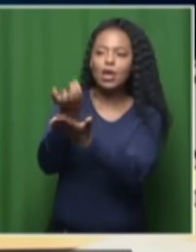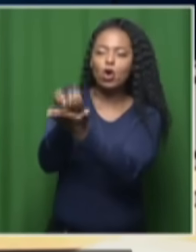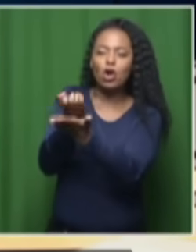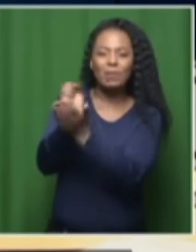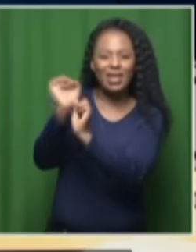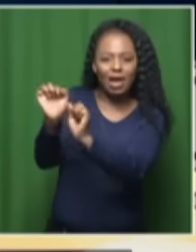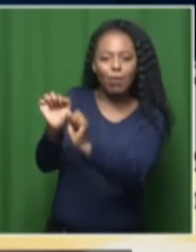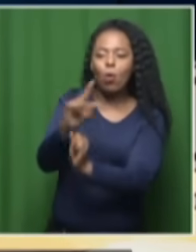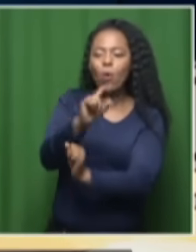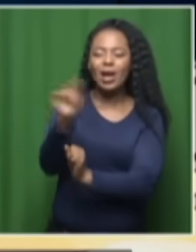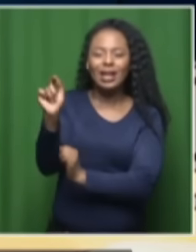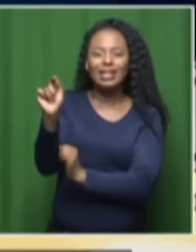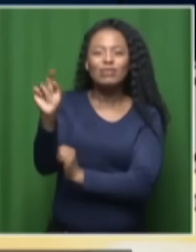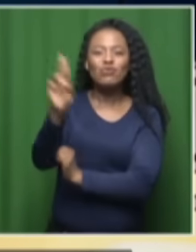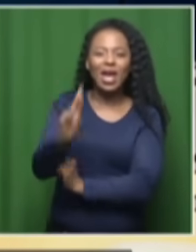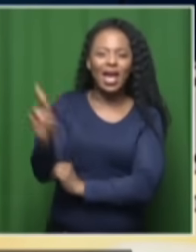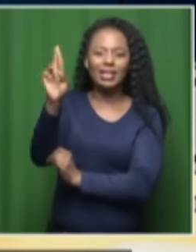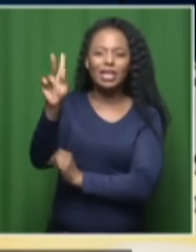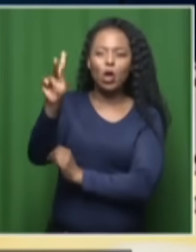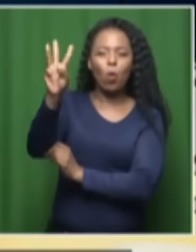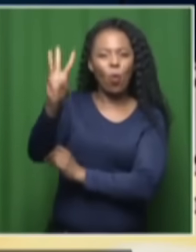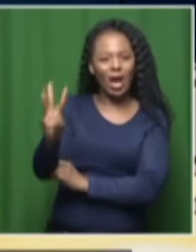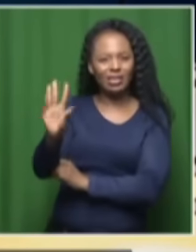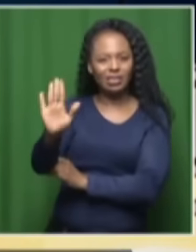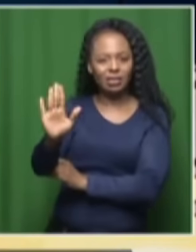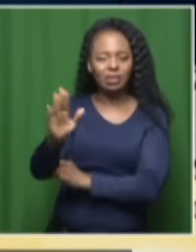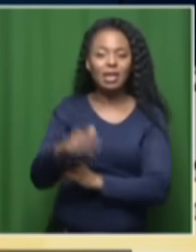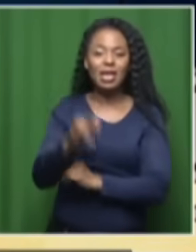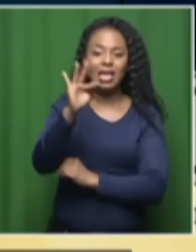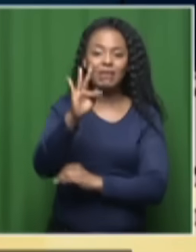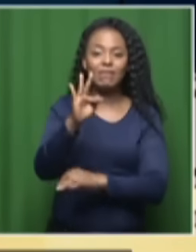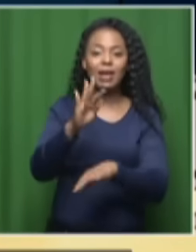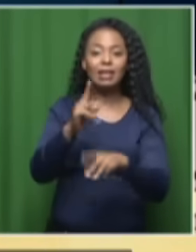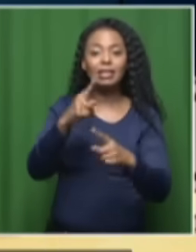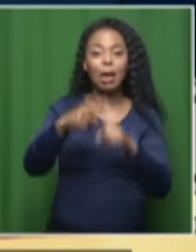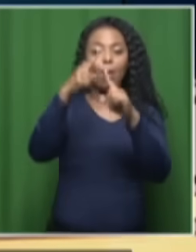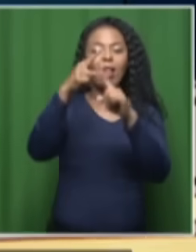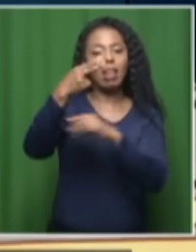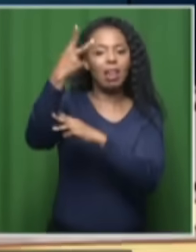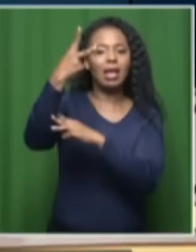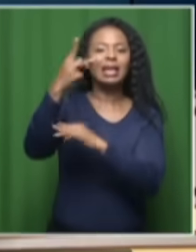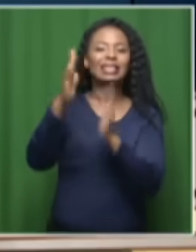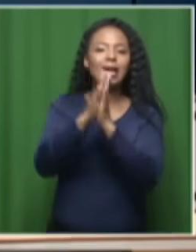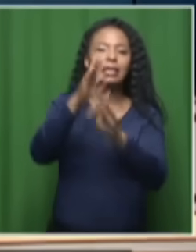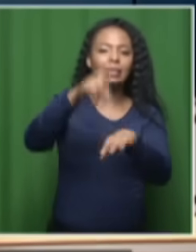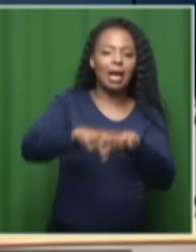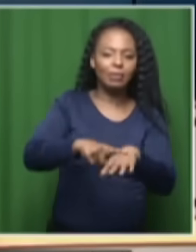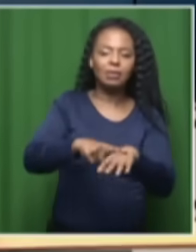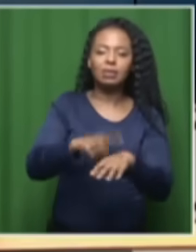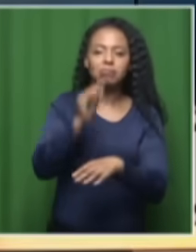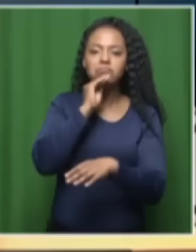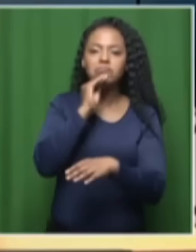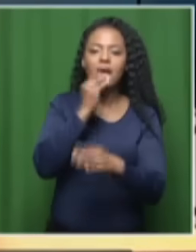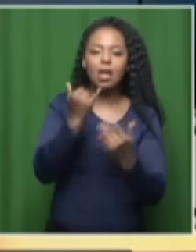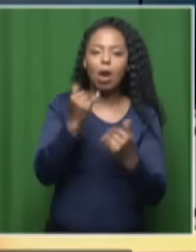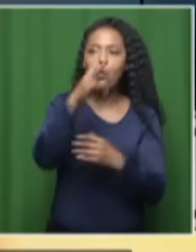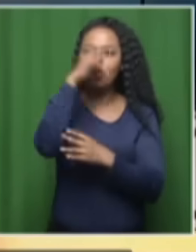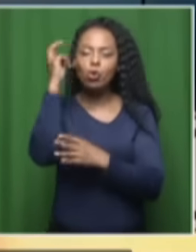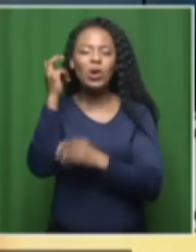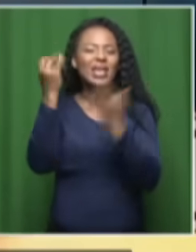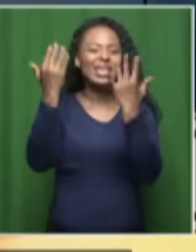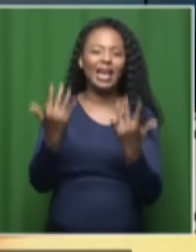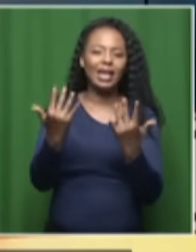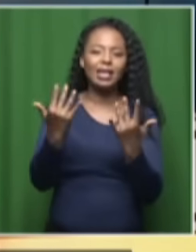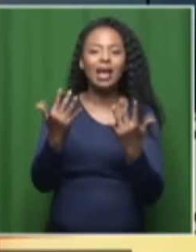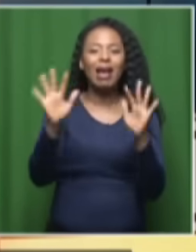100 Rand a kilowatt hour. But if I made this 10 times the size, you wouldn't be able to see the blues and the greens. So